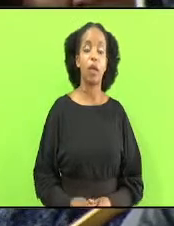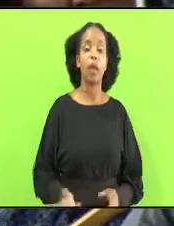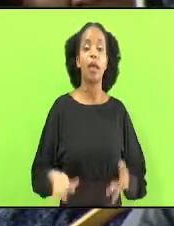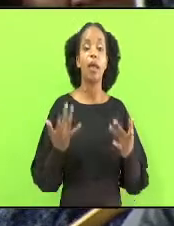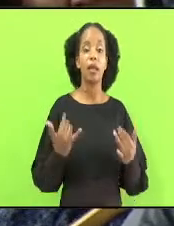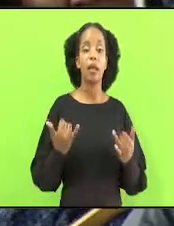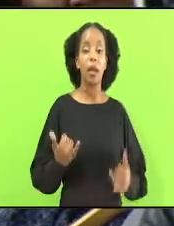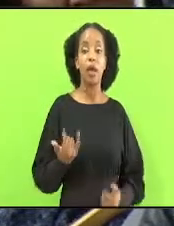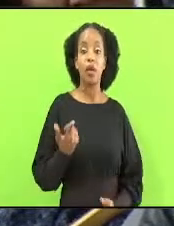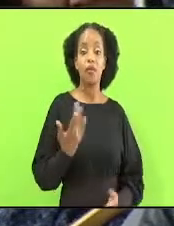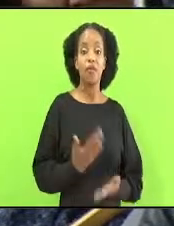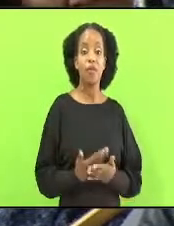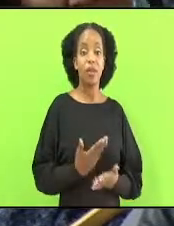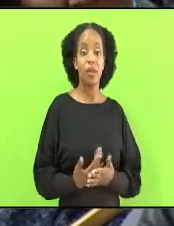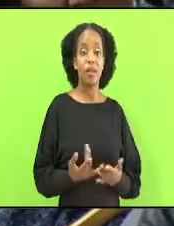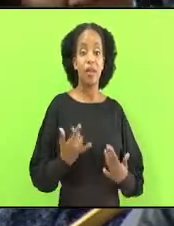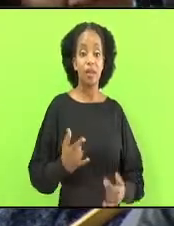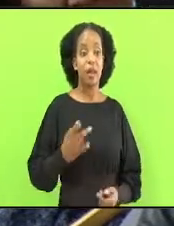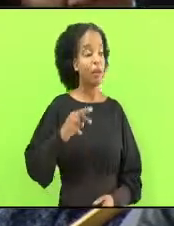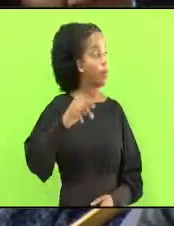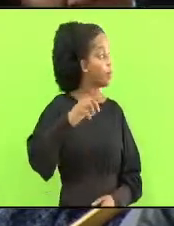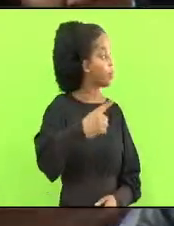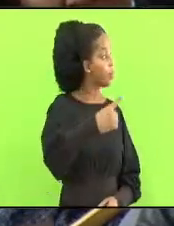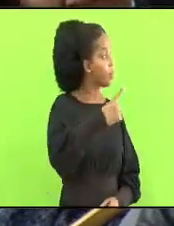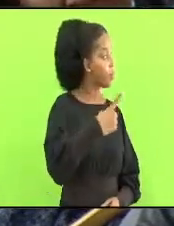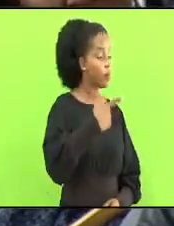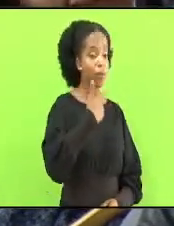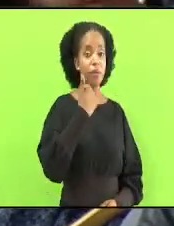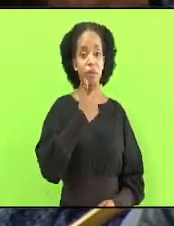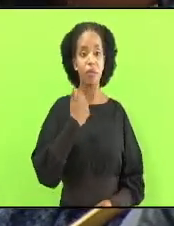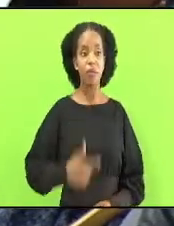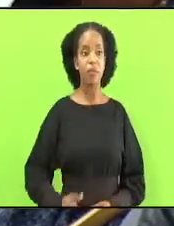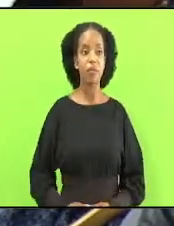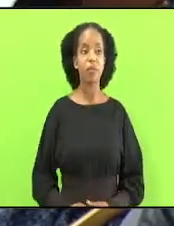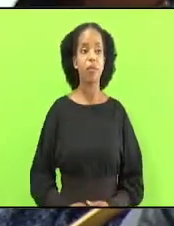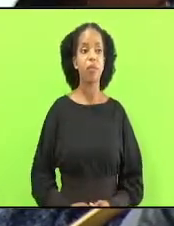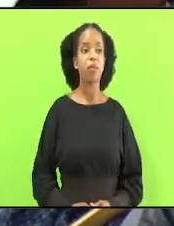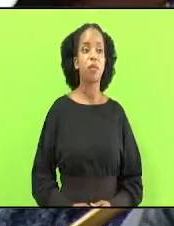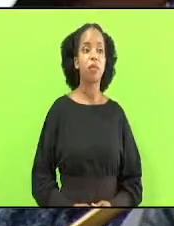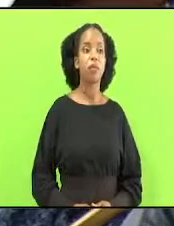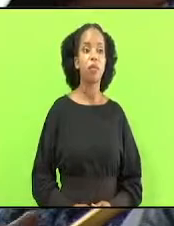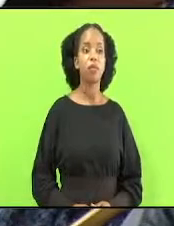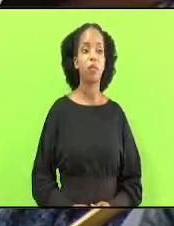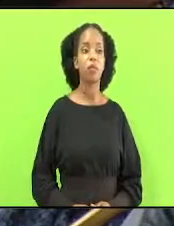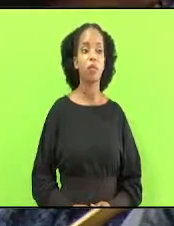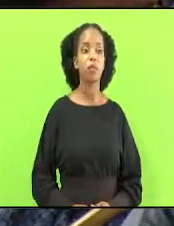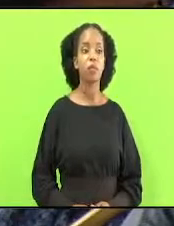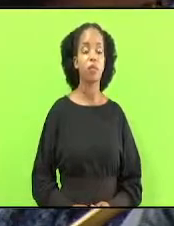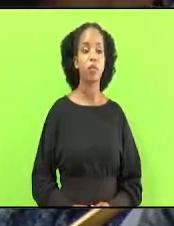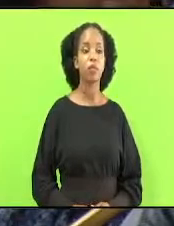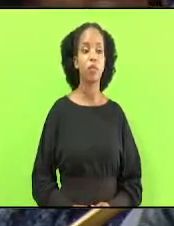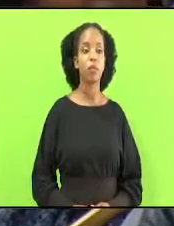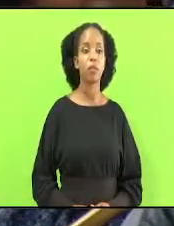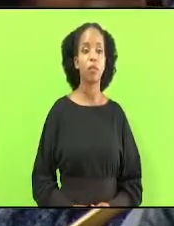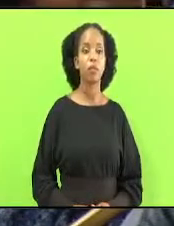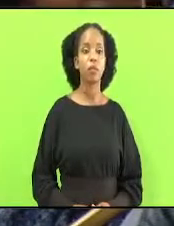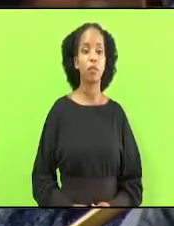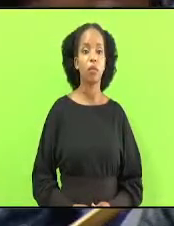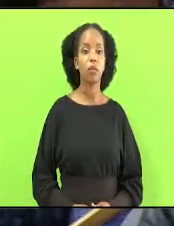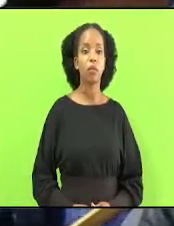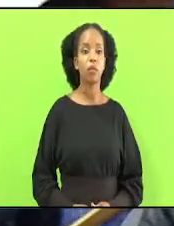now, if you can walk to the crossing, Go berekwa beke le beke mare. Ntate tla ke tlogele go.